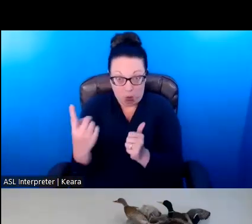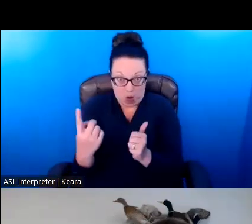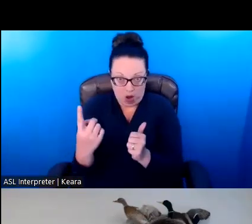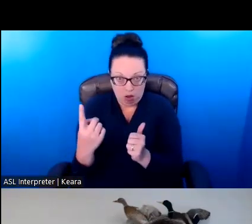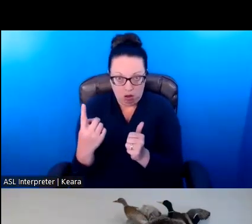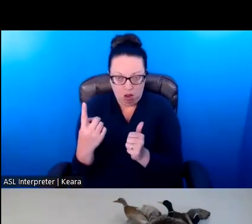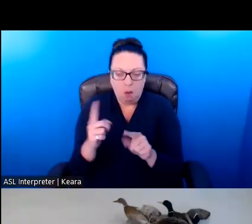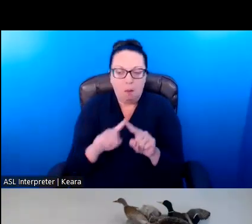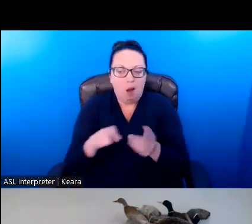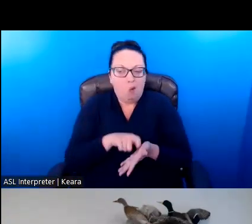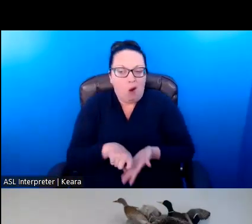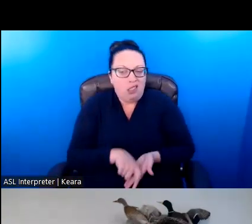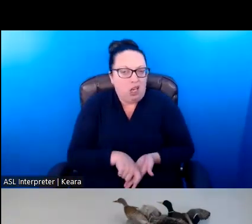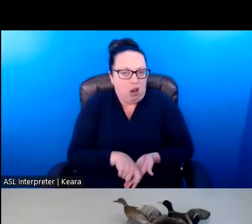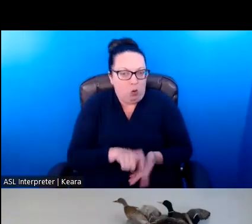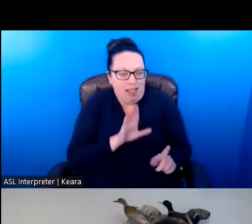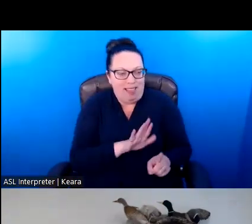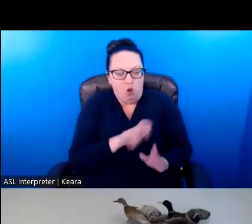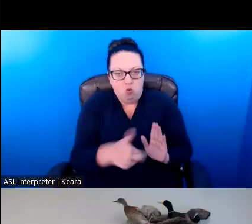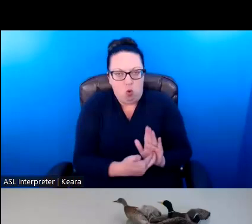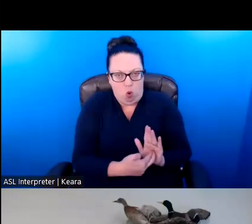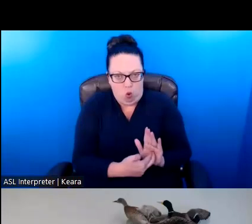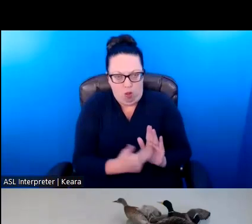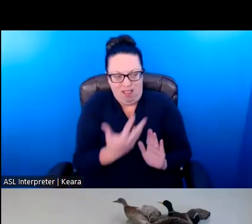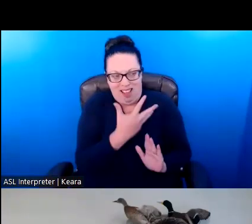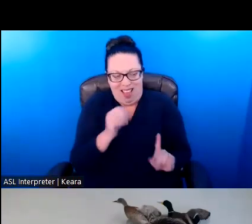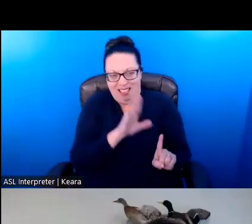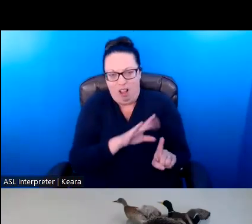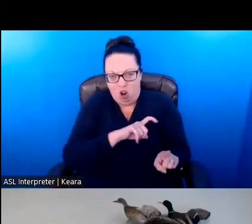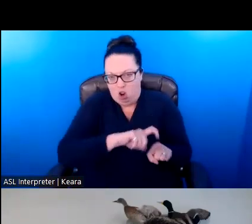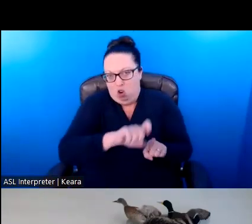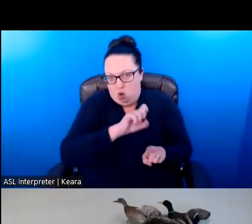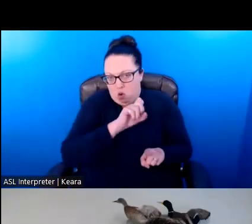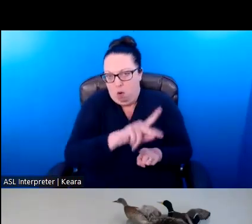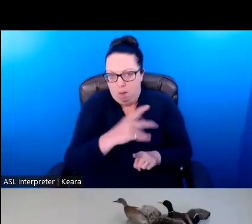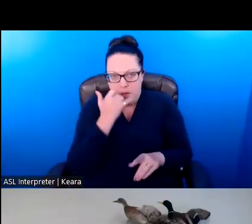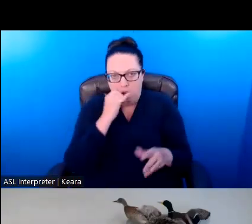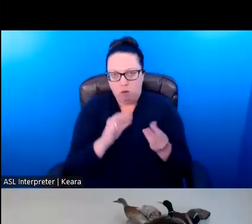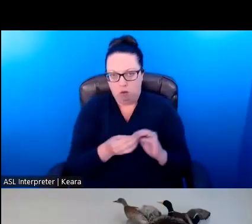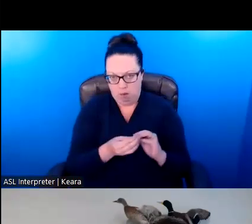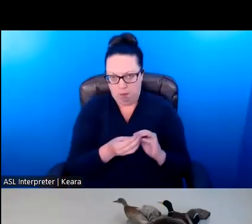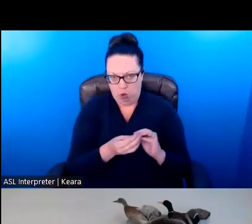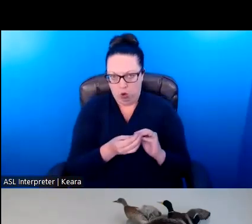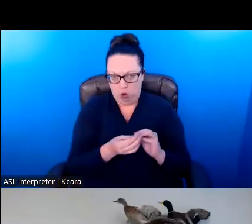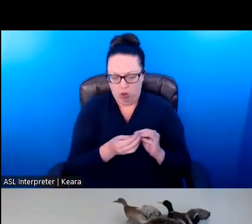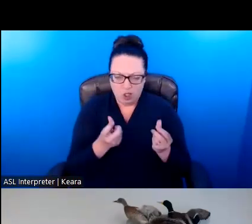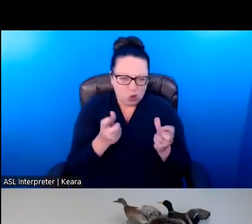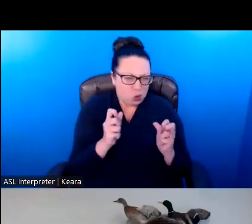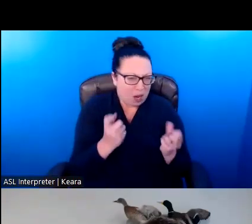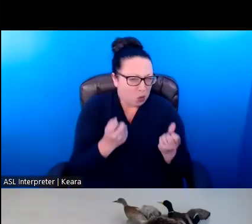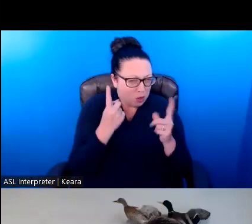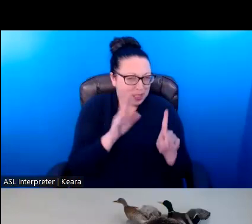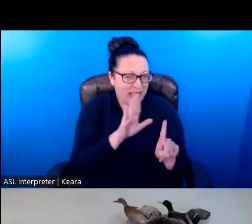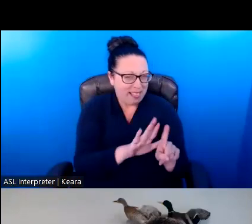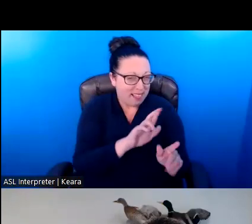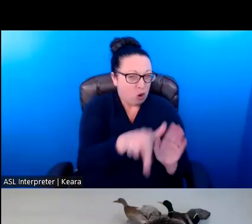down, what their role was, and get their callback number. And then, kind of try to understand what that person's role